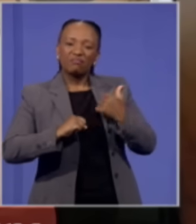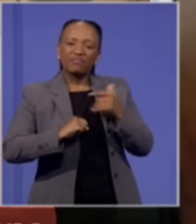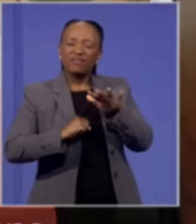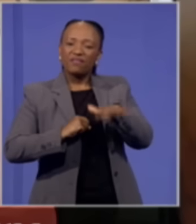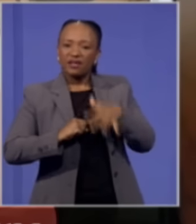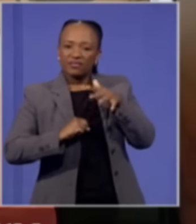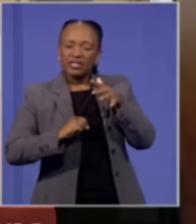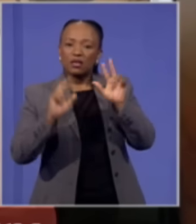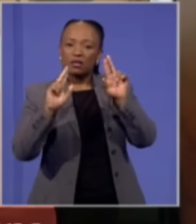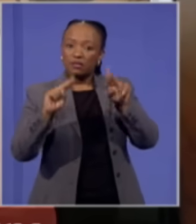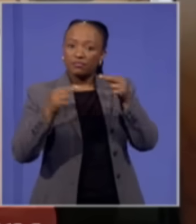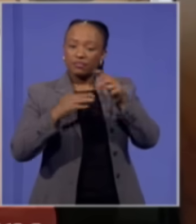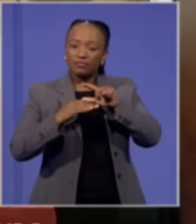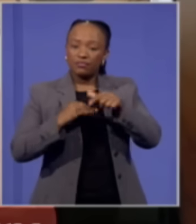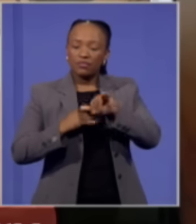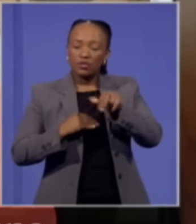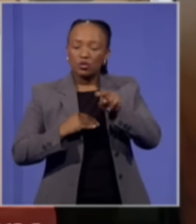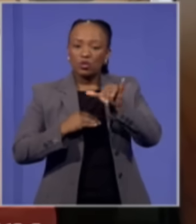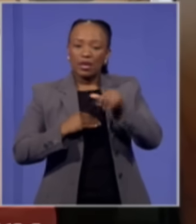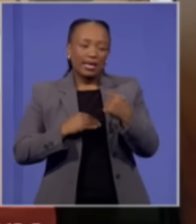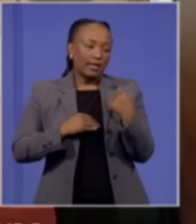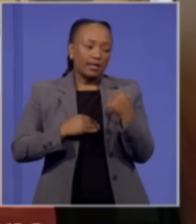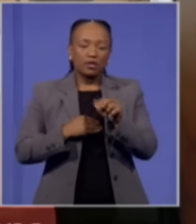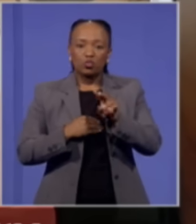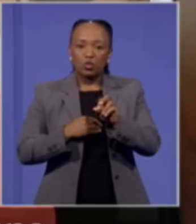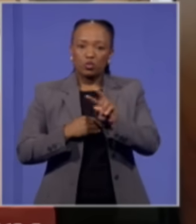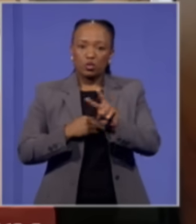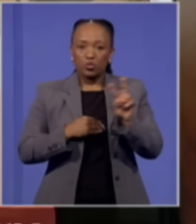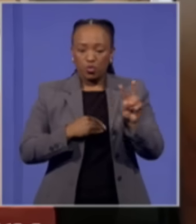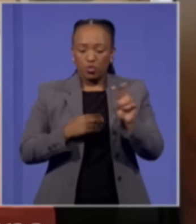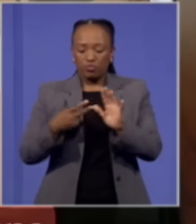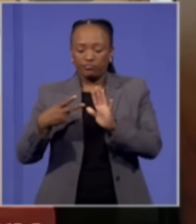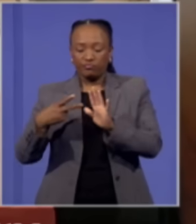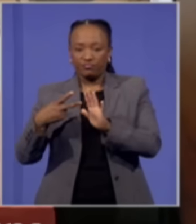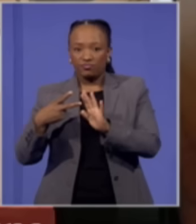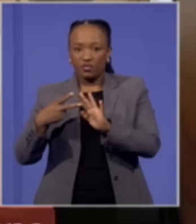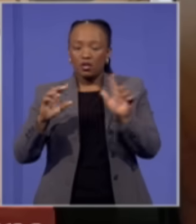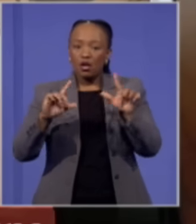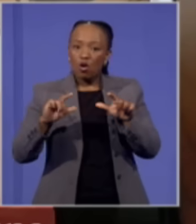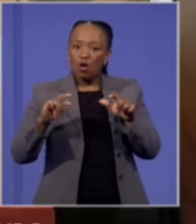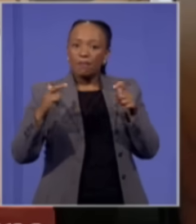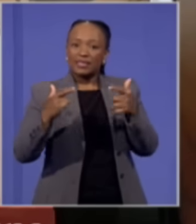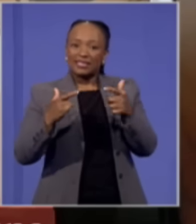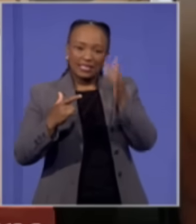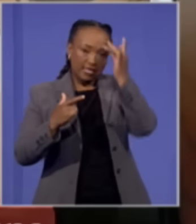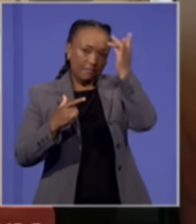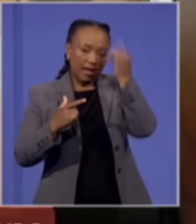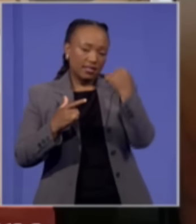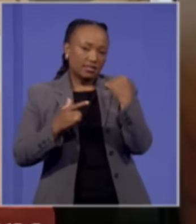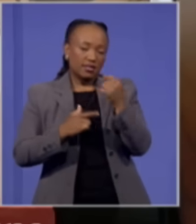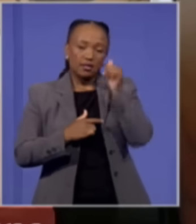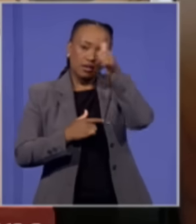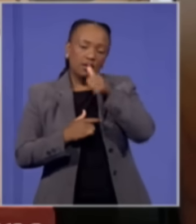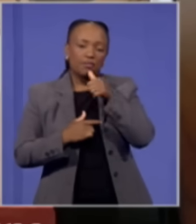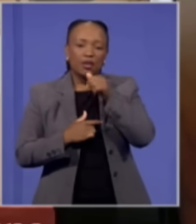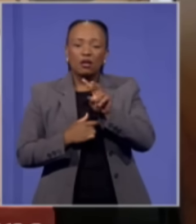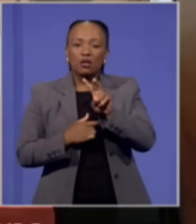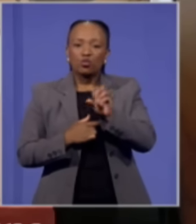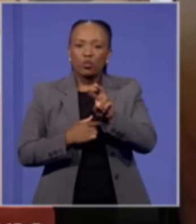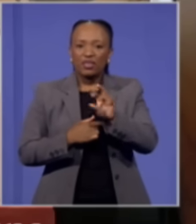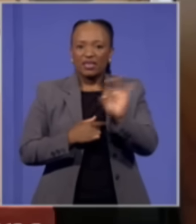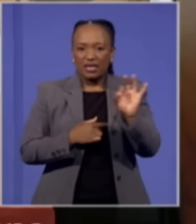Congress held in July 2022, its augmented Central Committee plenary held in March and April 2023,